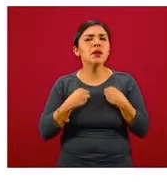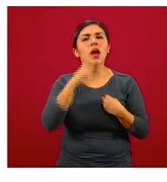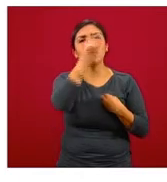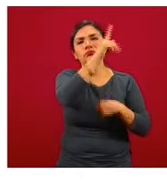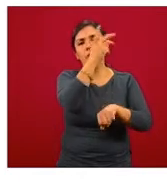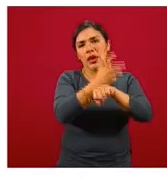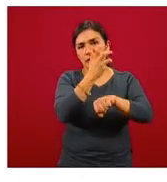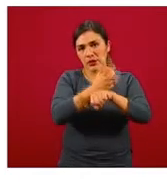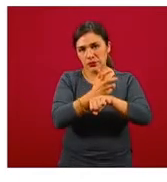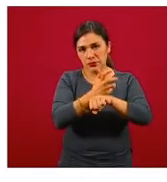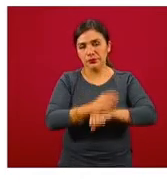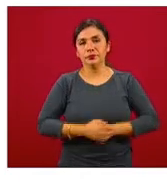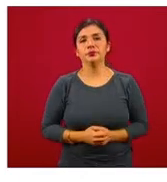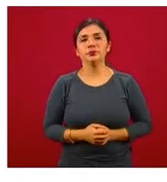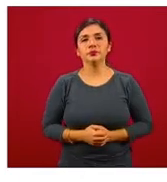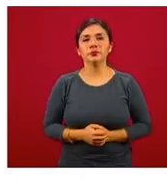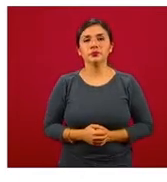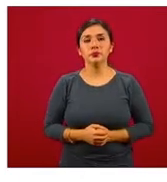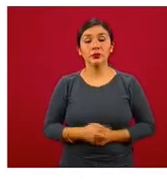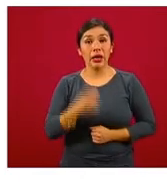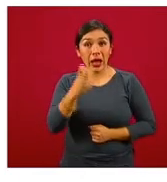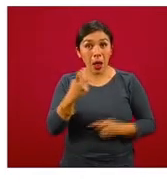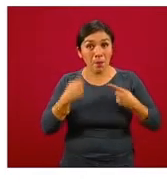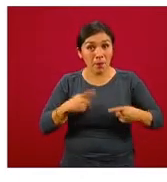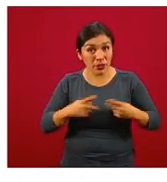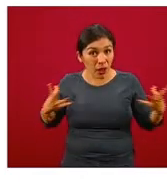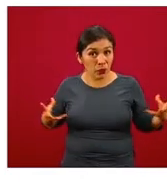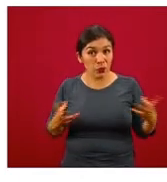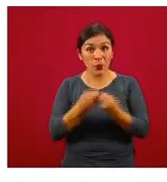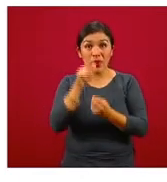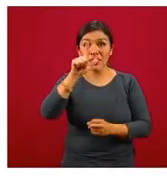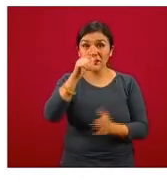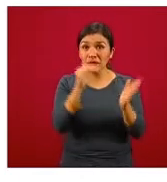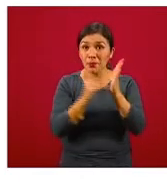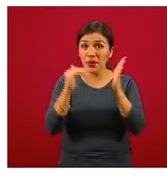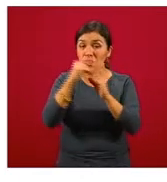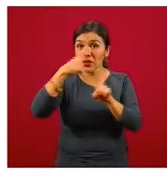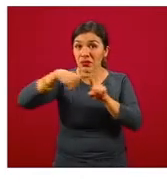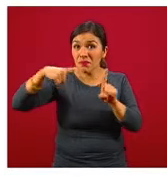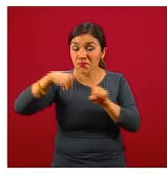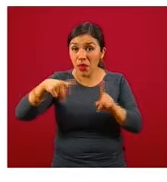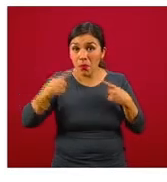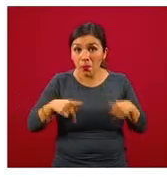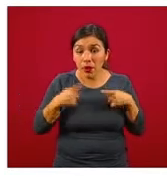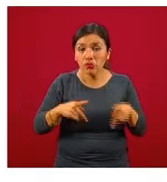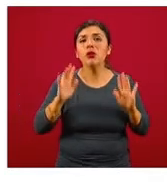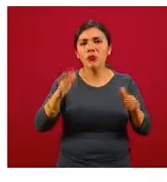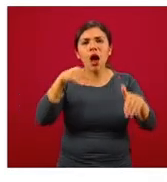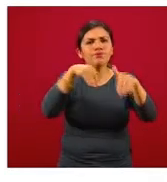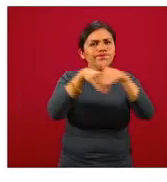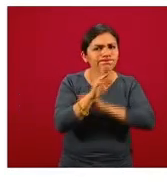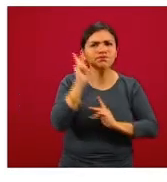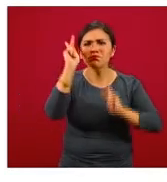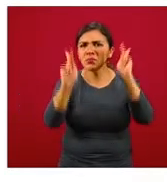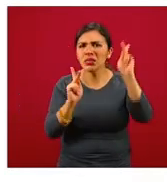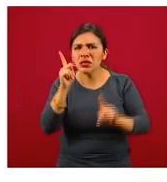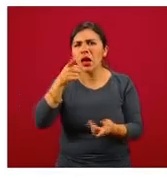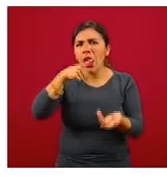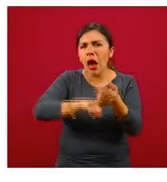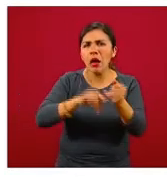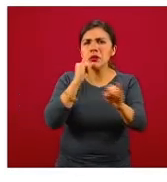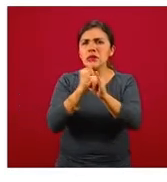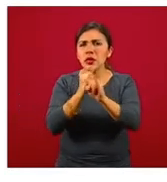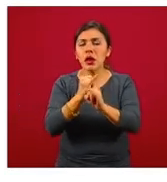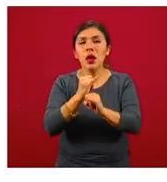visiting our website from the United Este States. número de personas, This number of people, 17 millones y medio 17 de and a personas, half han million, entrado, han have visitado visited our un website total